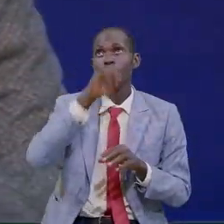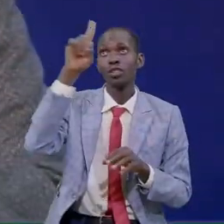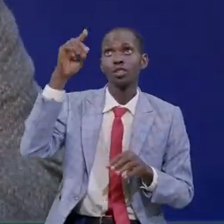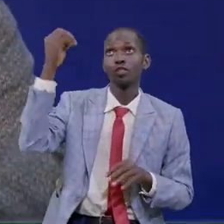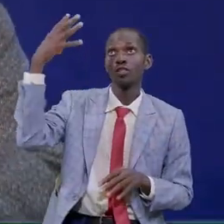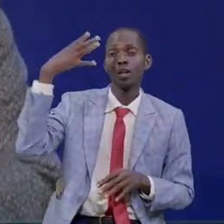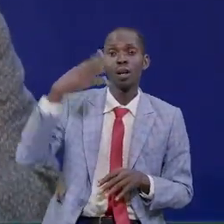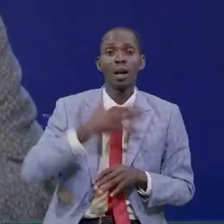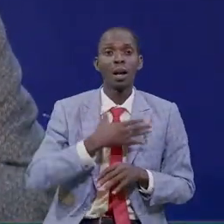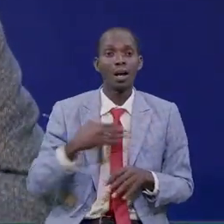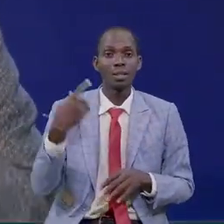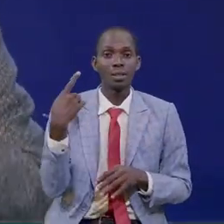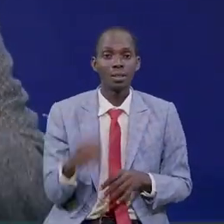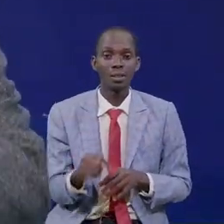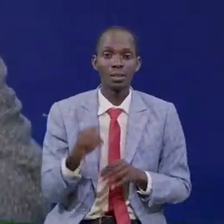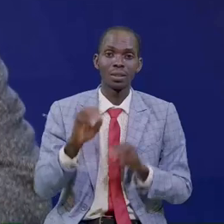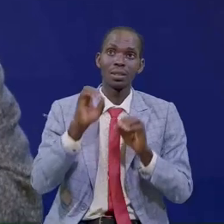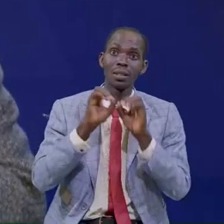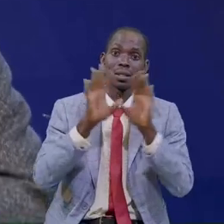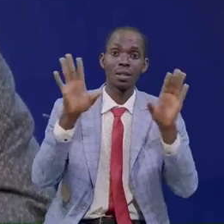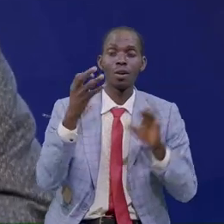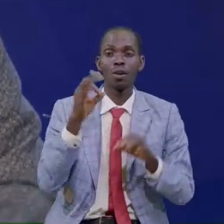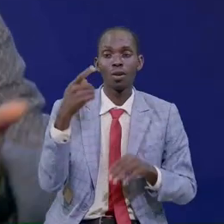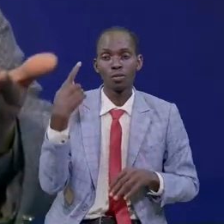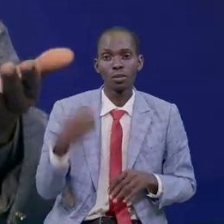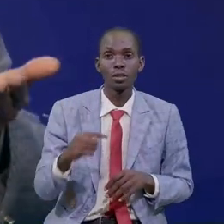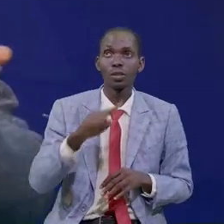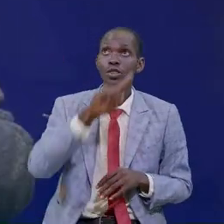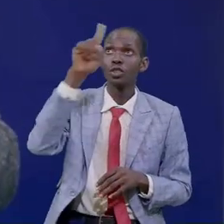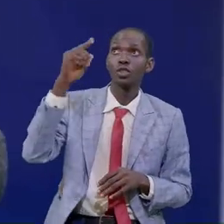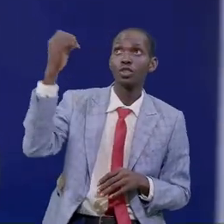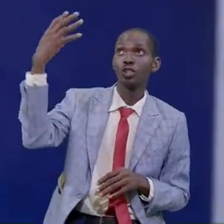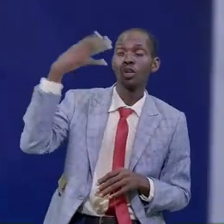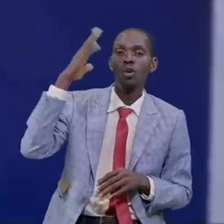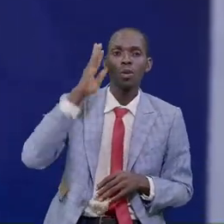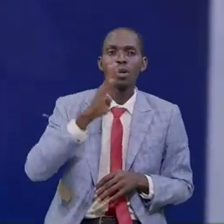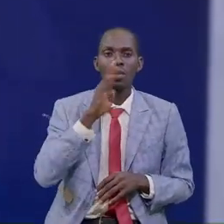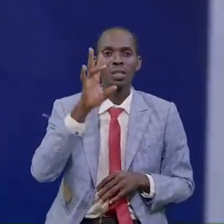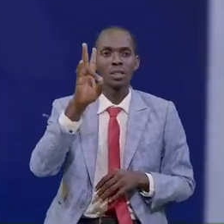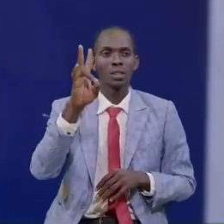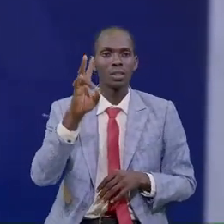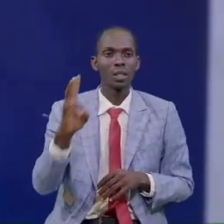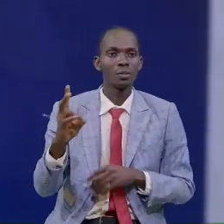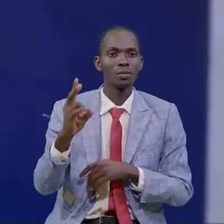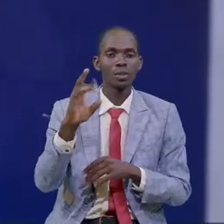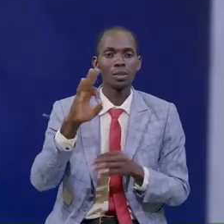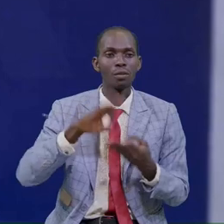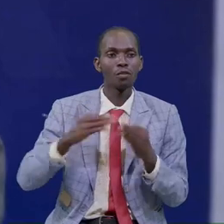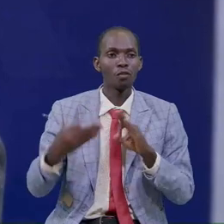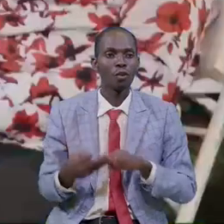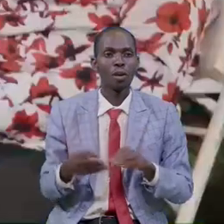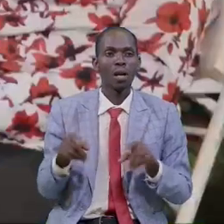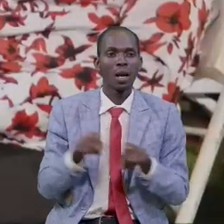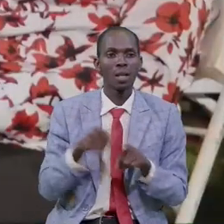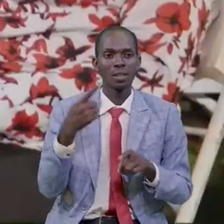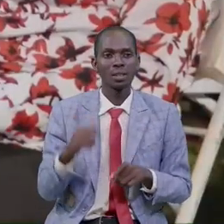light of the sun shall be sevenfold as the light of 7 days. Et la lumière du